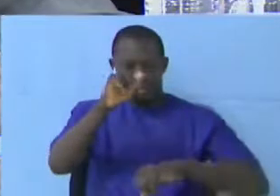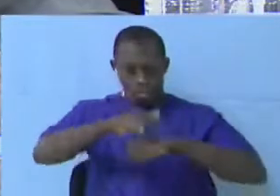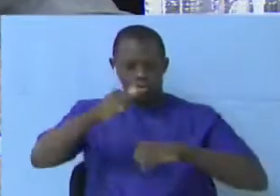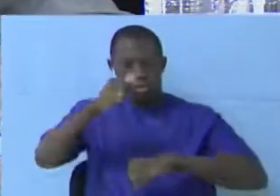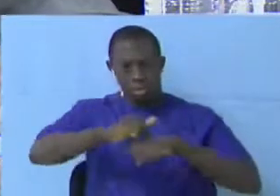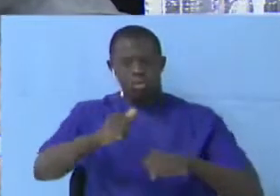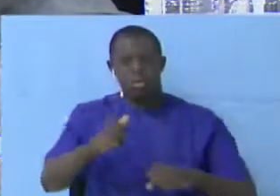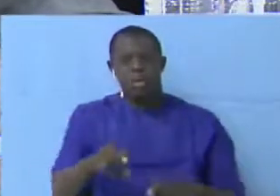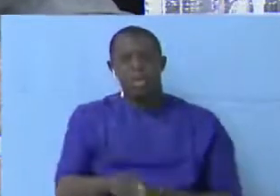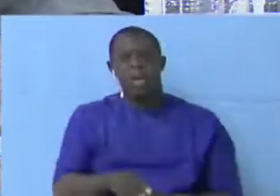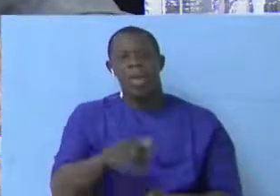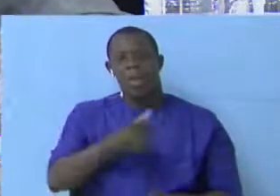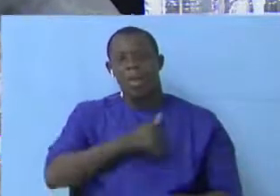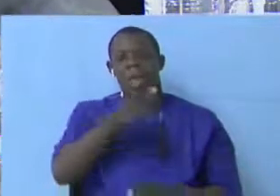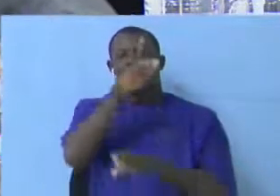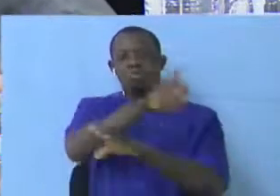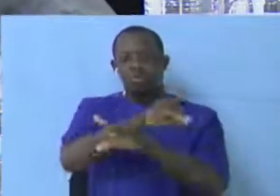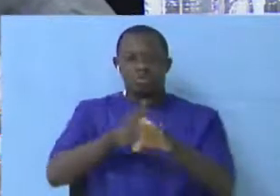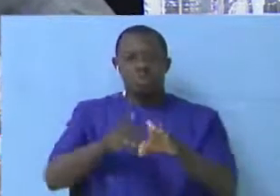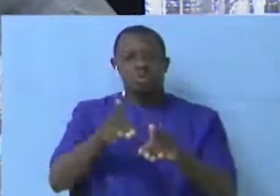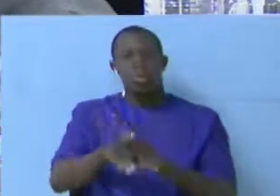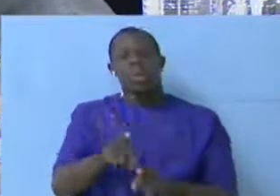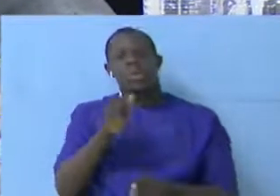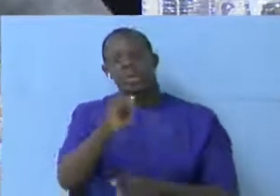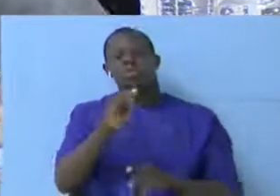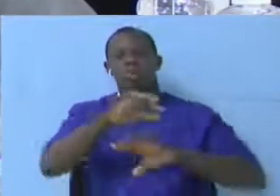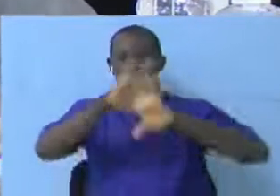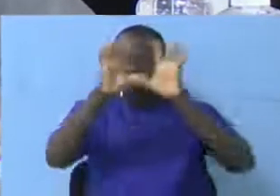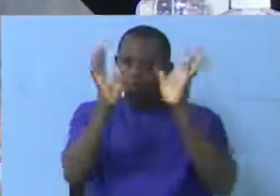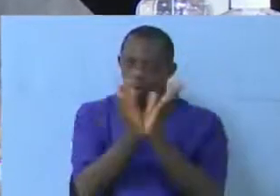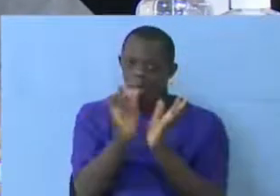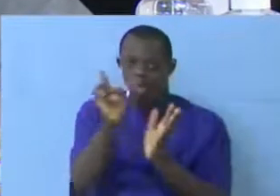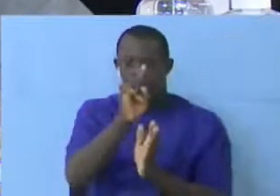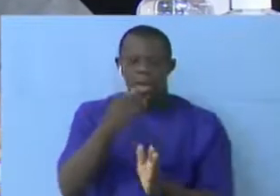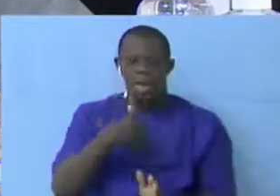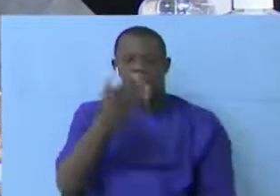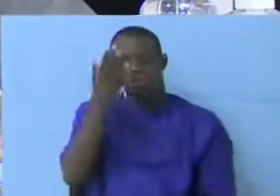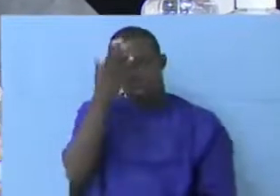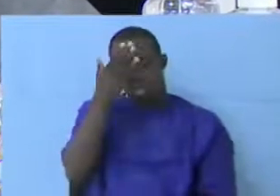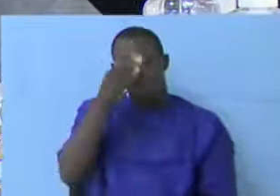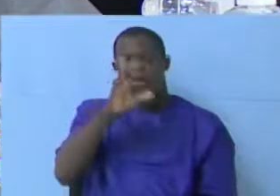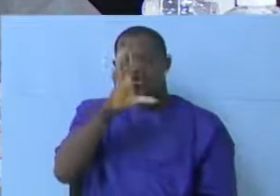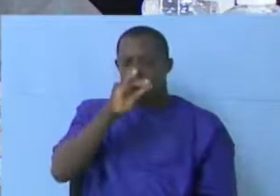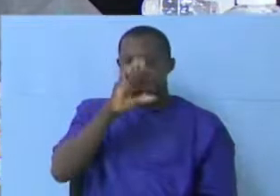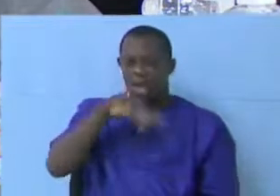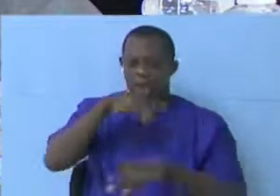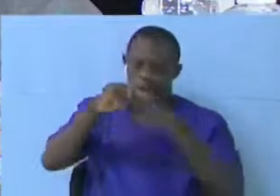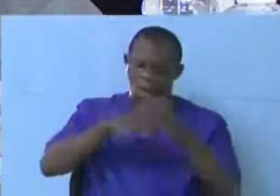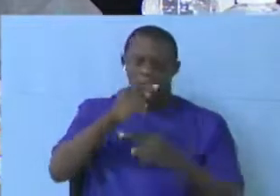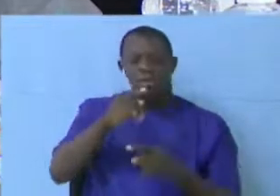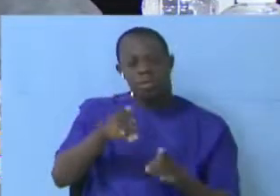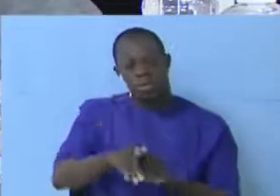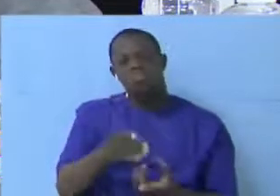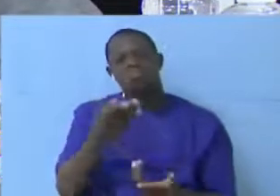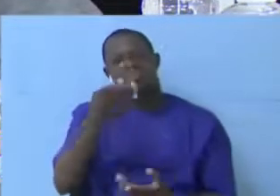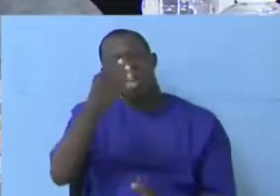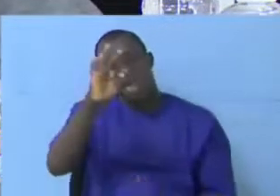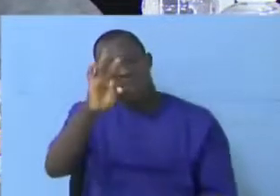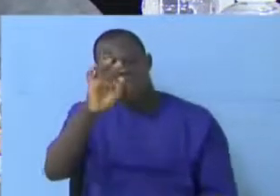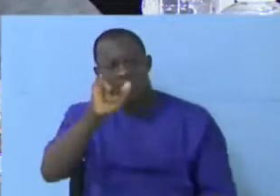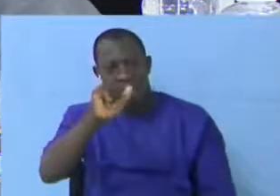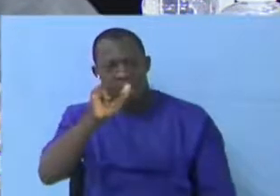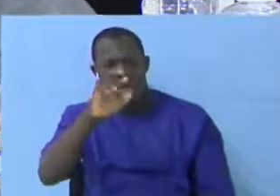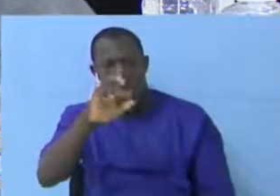But my position is this is all I know. He talk about Faraj and Joe. No, I would happily go into that. That is not